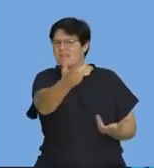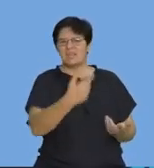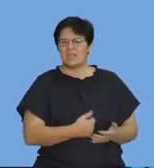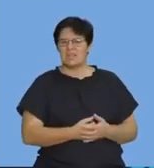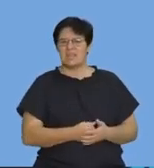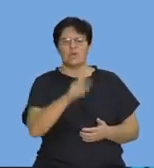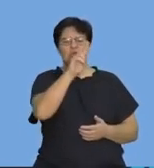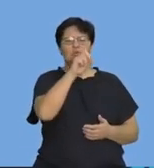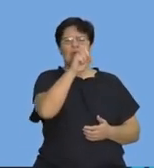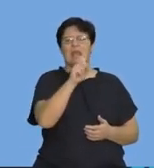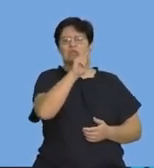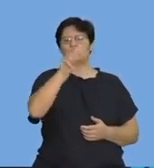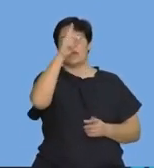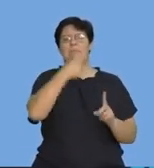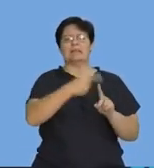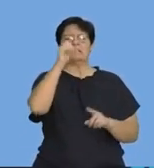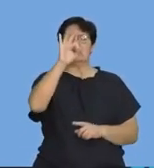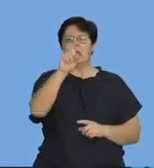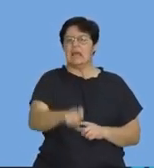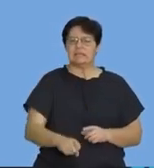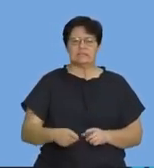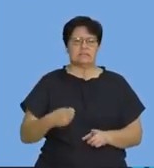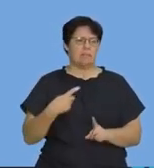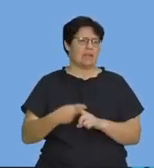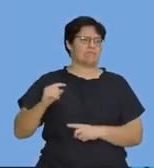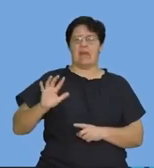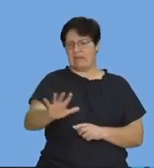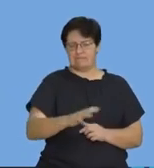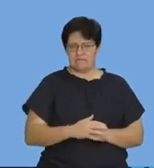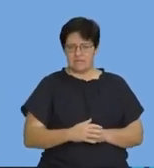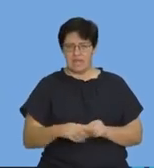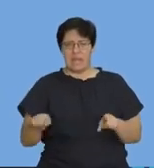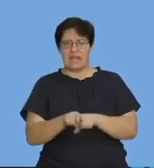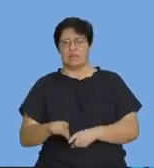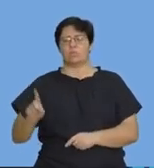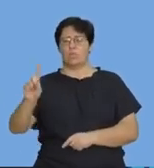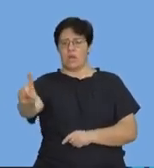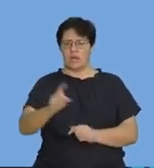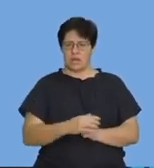2x squared plus 3x plus 5 equal to y